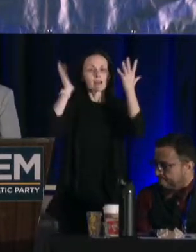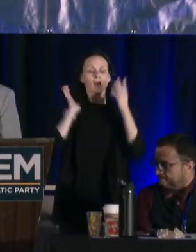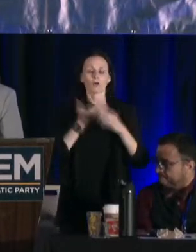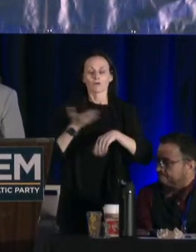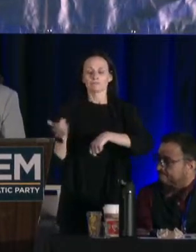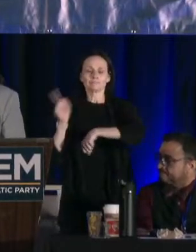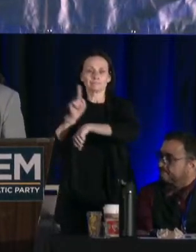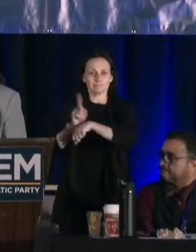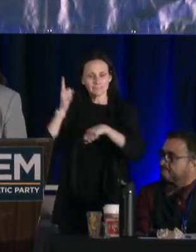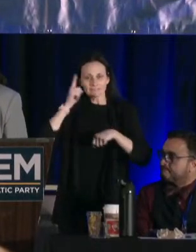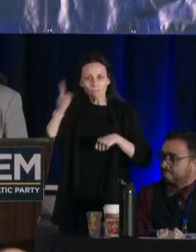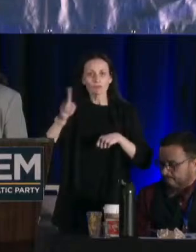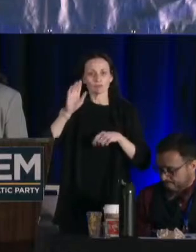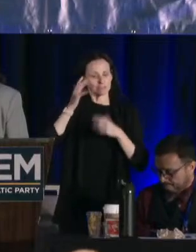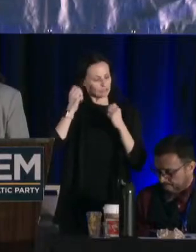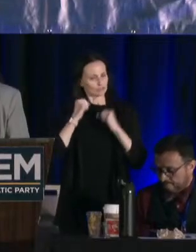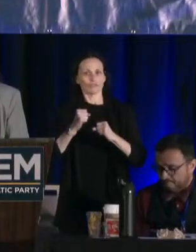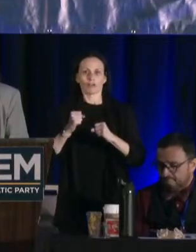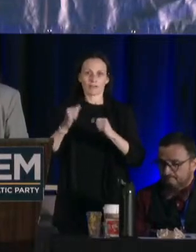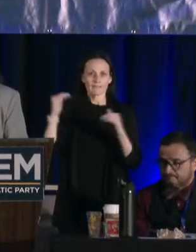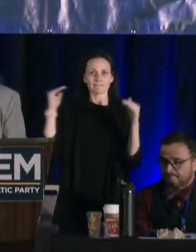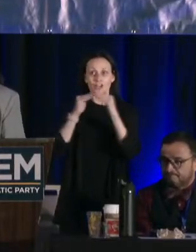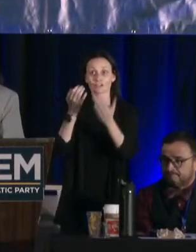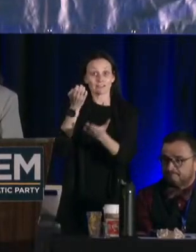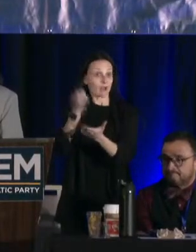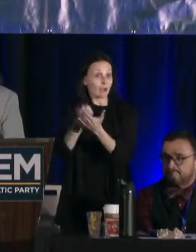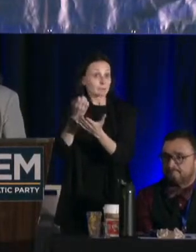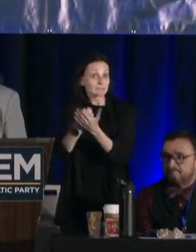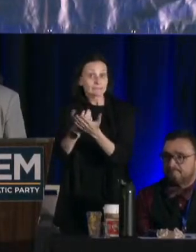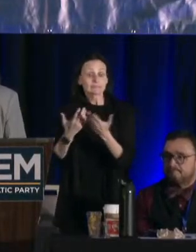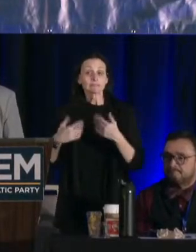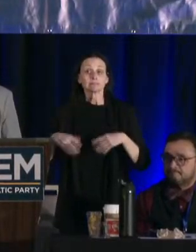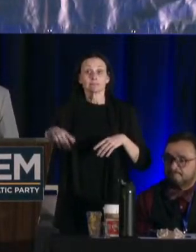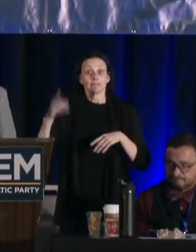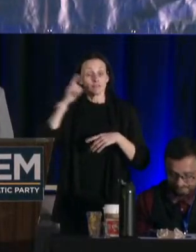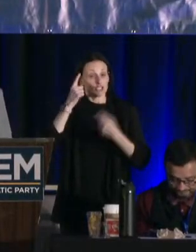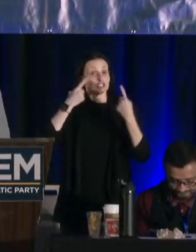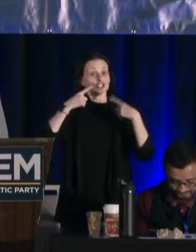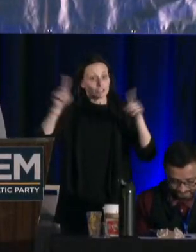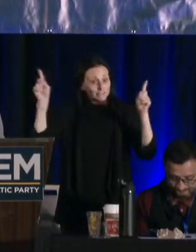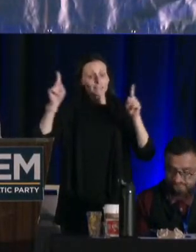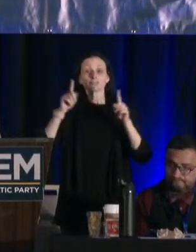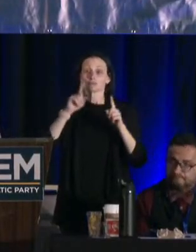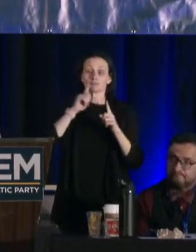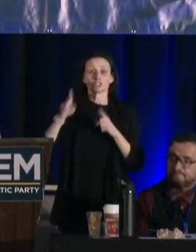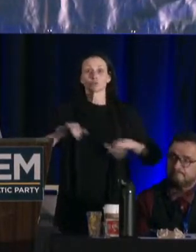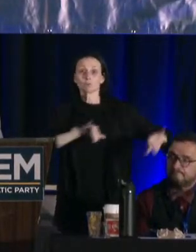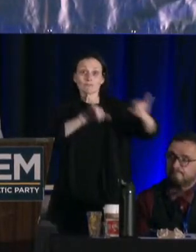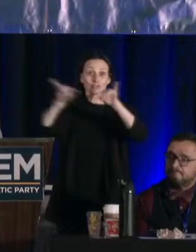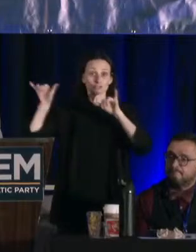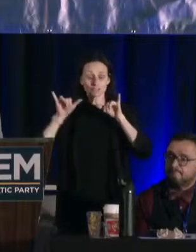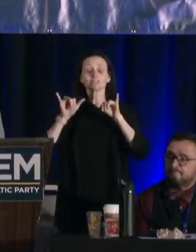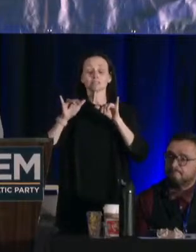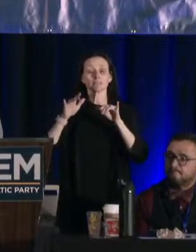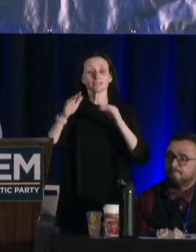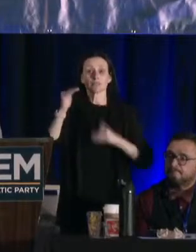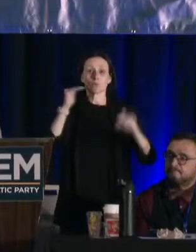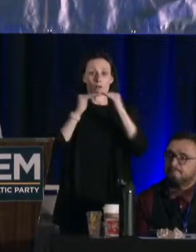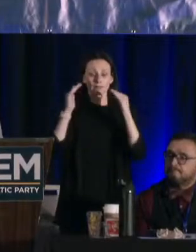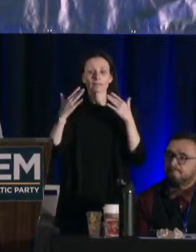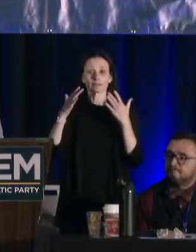platform of building a strong and fair economy, of achieving universal and affordable quality health